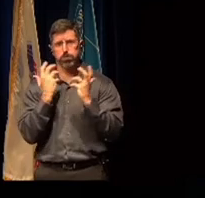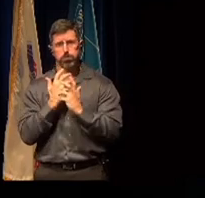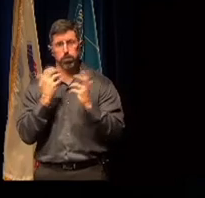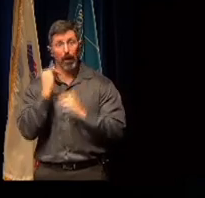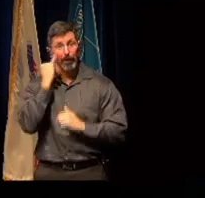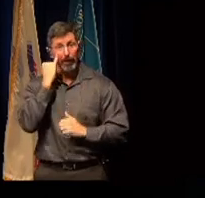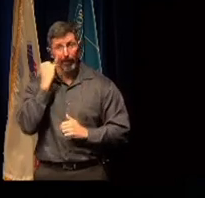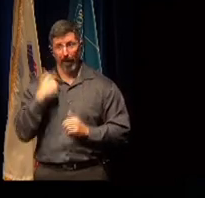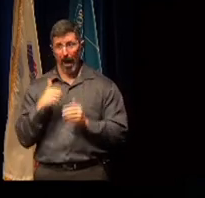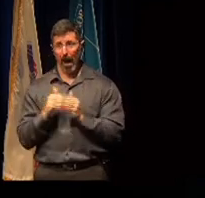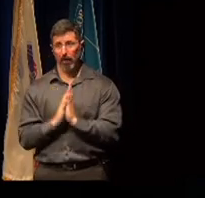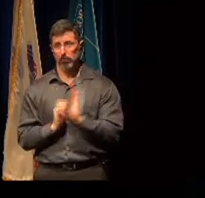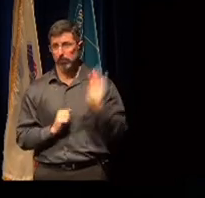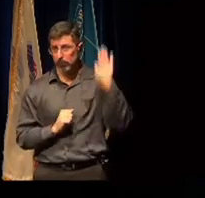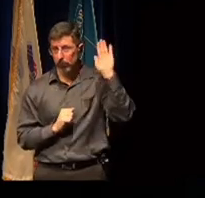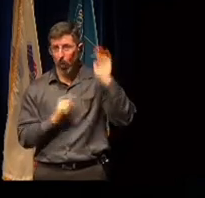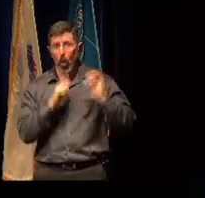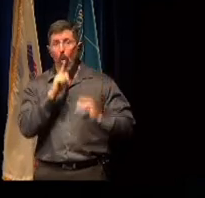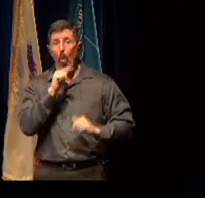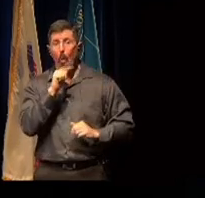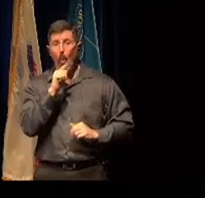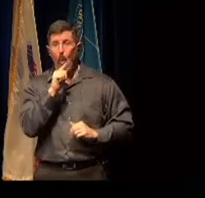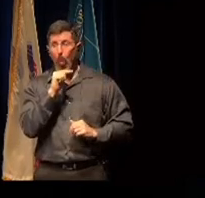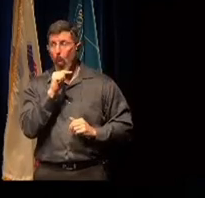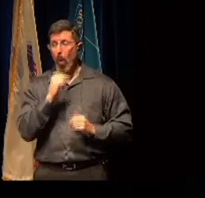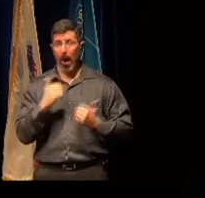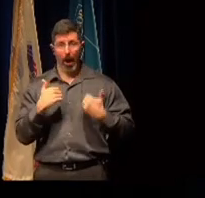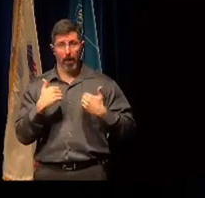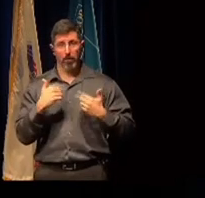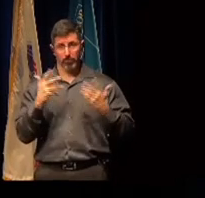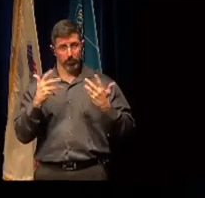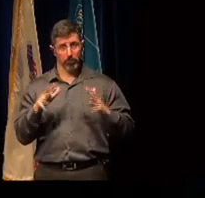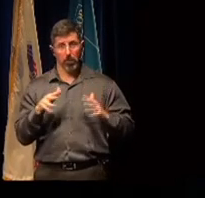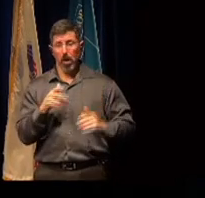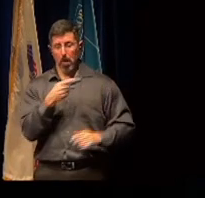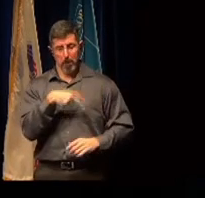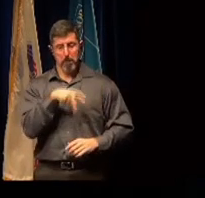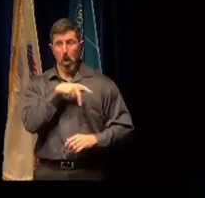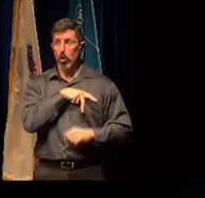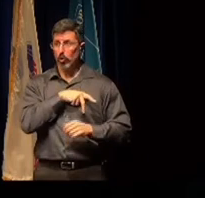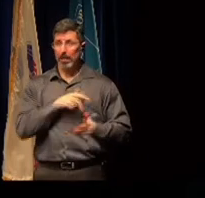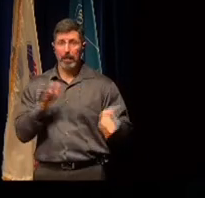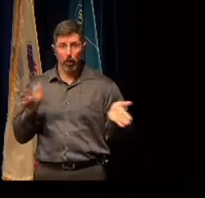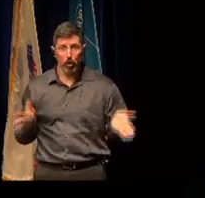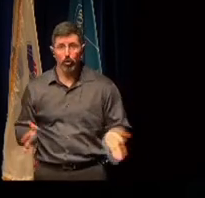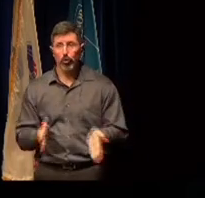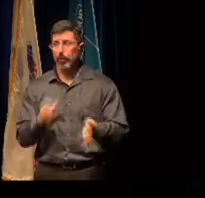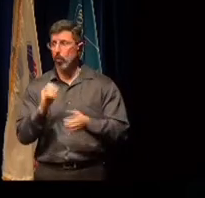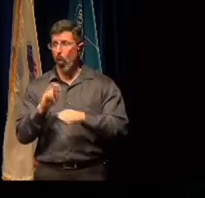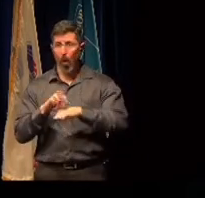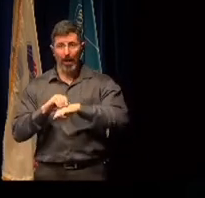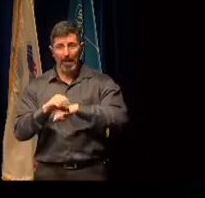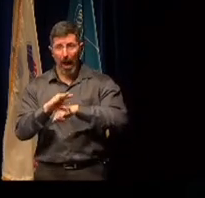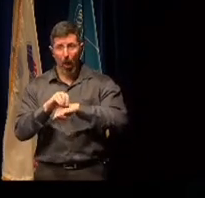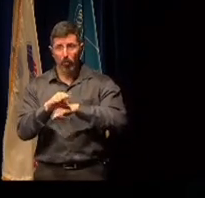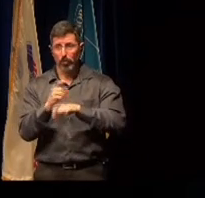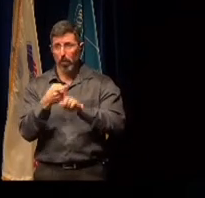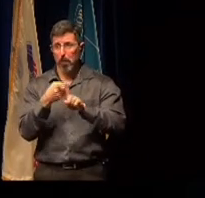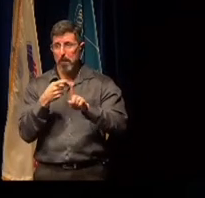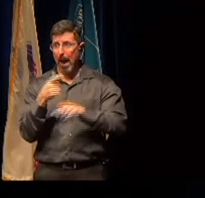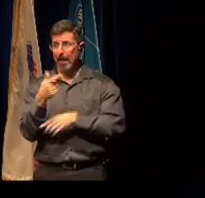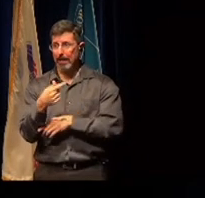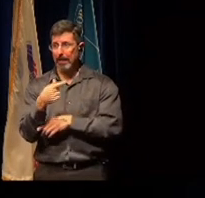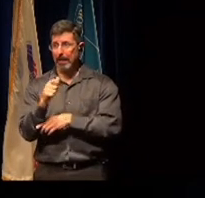here today for those that have been personally encouraged or counseled directly or indirectly by Gary in ways that